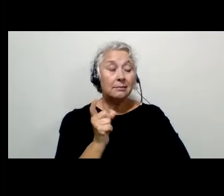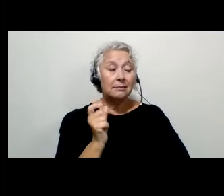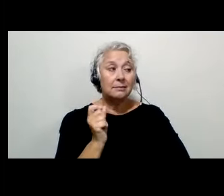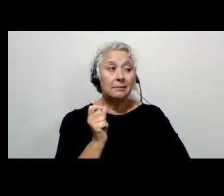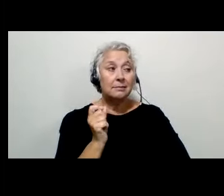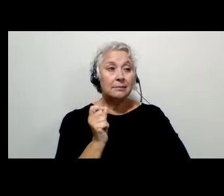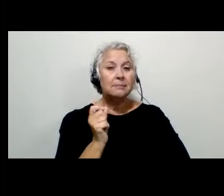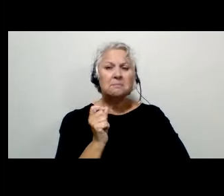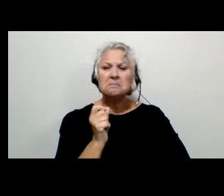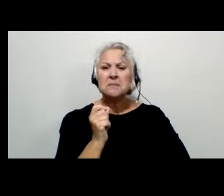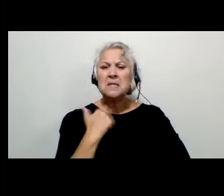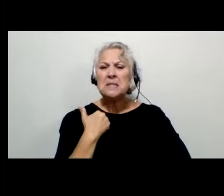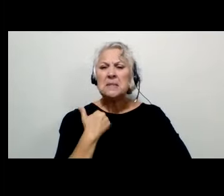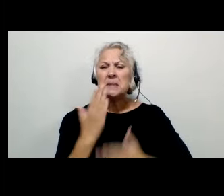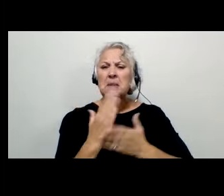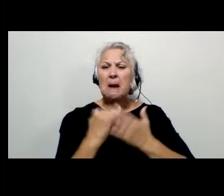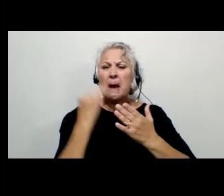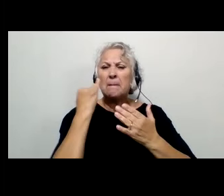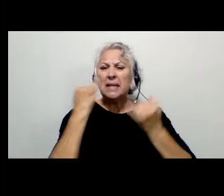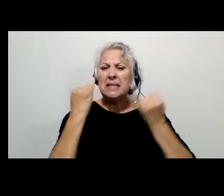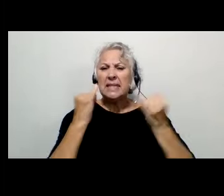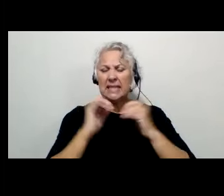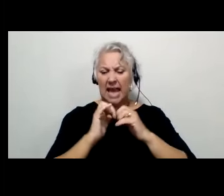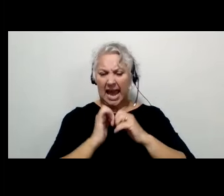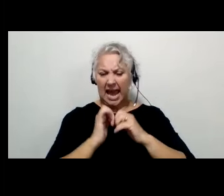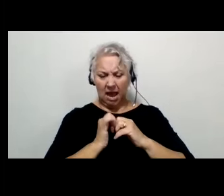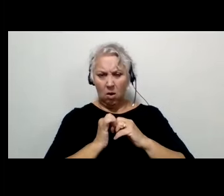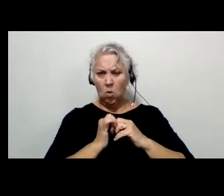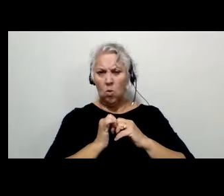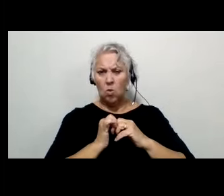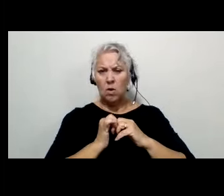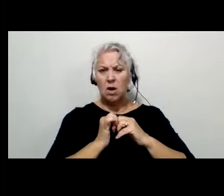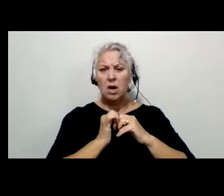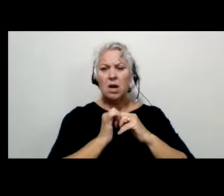there are some ideas on there on how you could